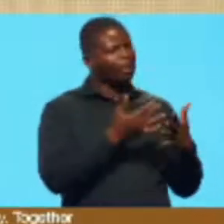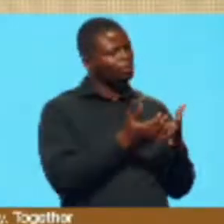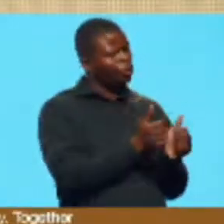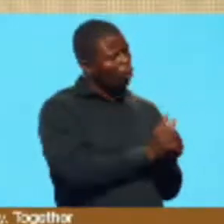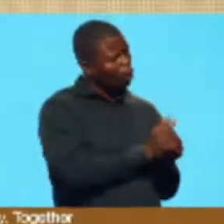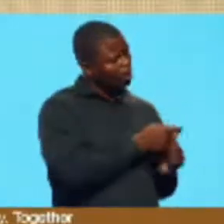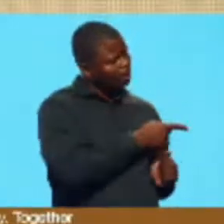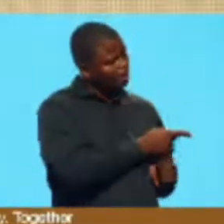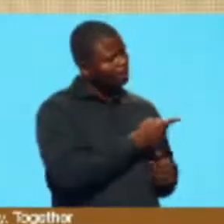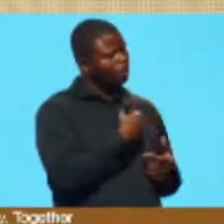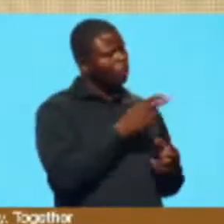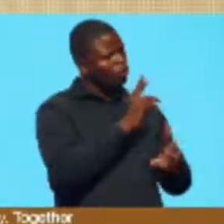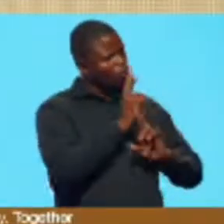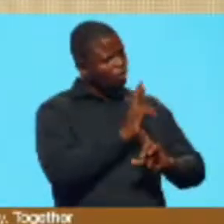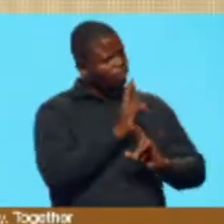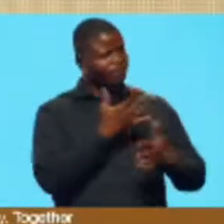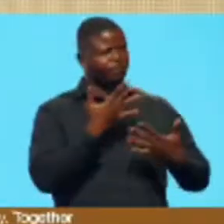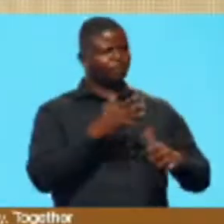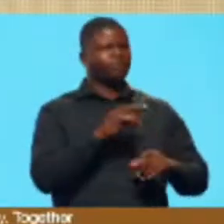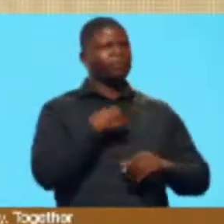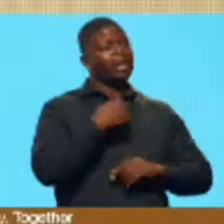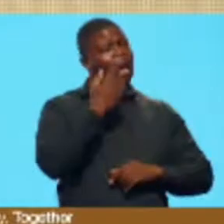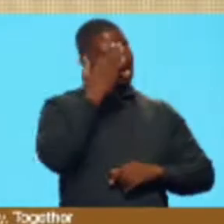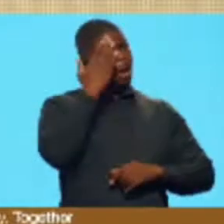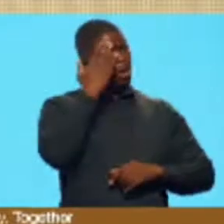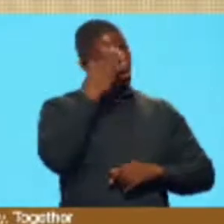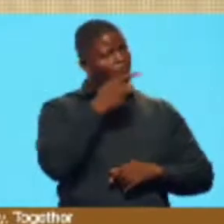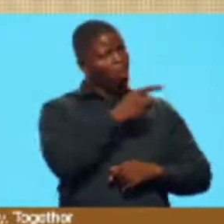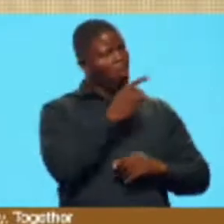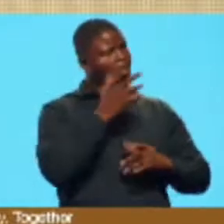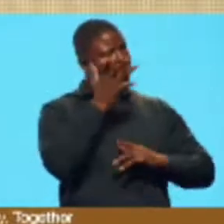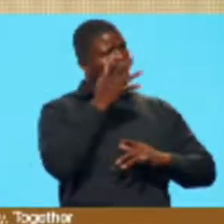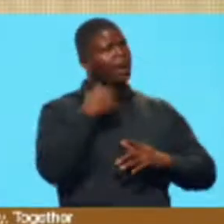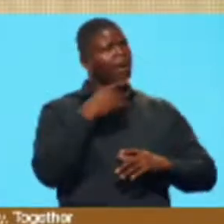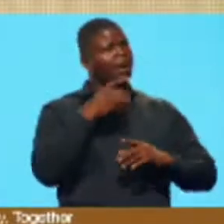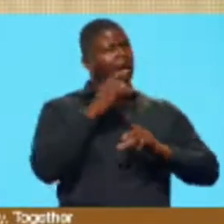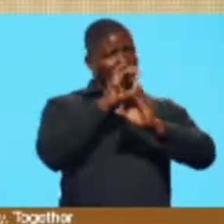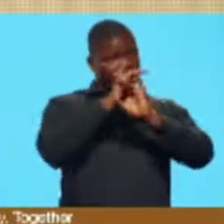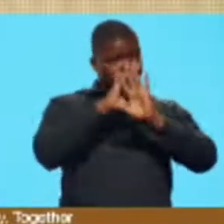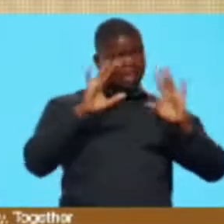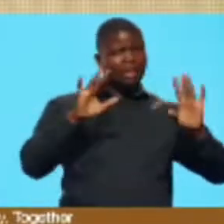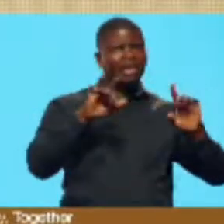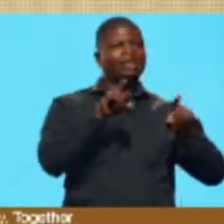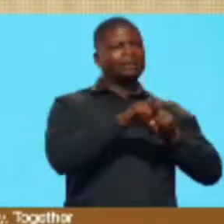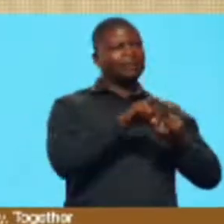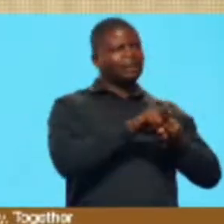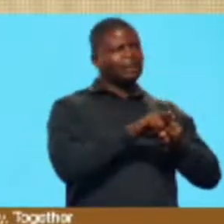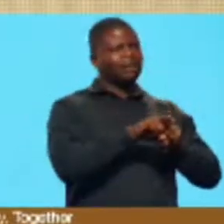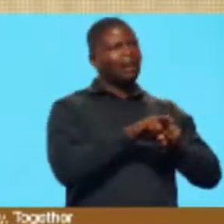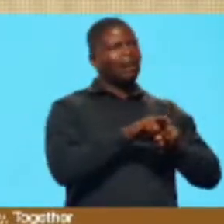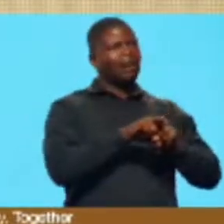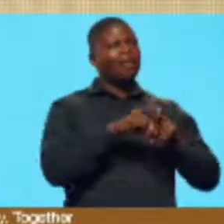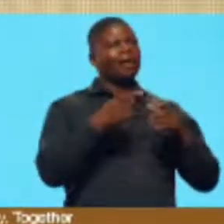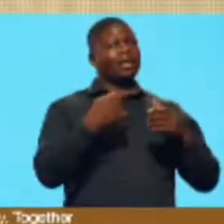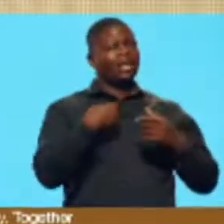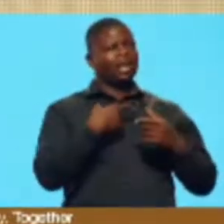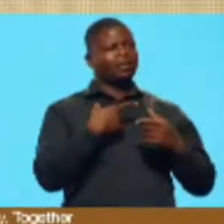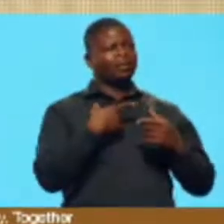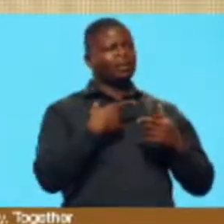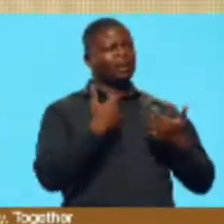as adequate and clear. And I received the challenges posed to me, and one in